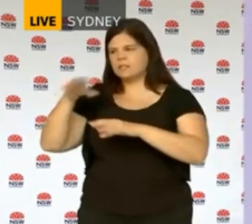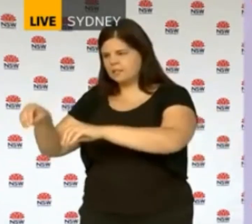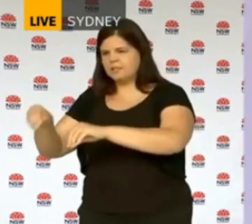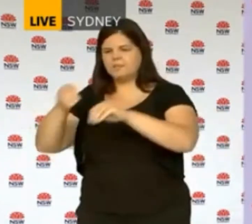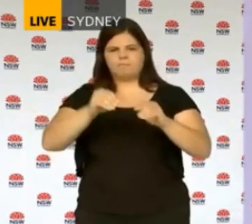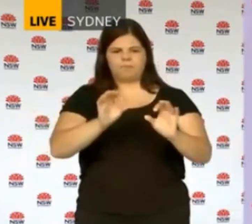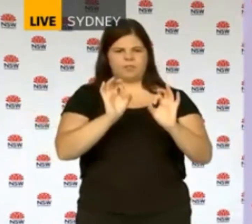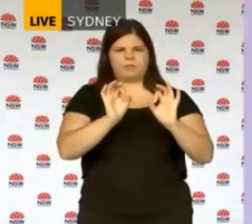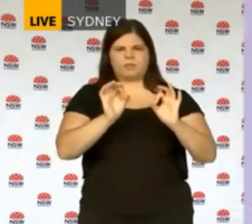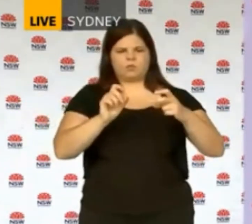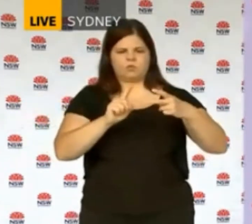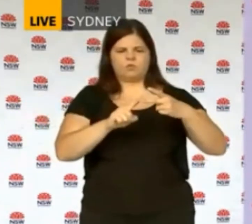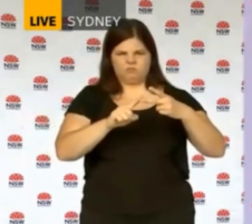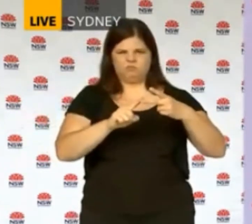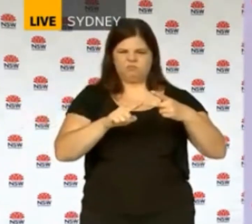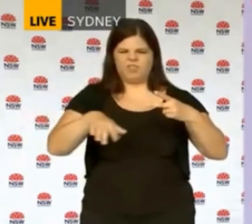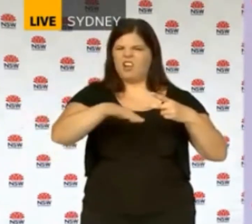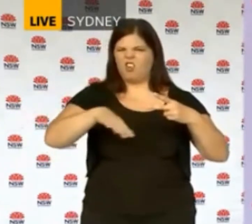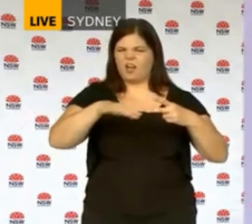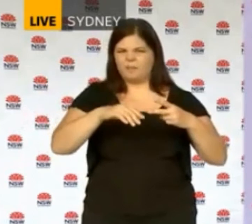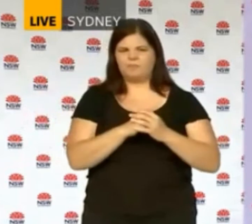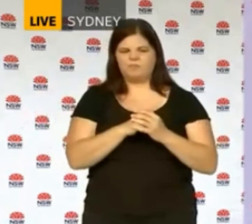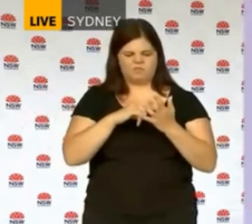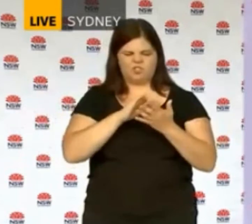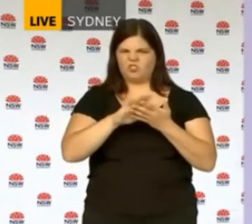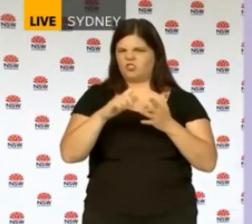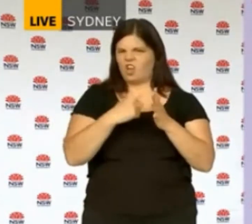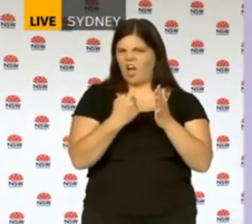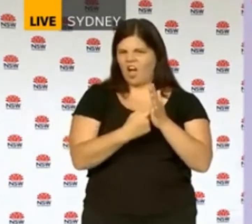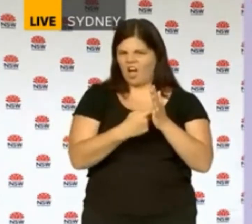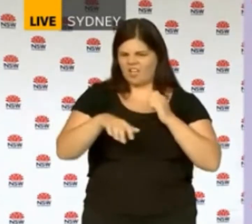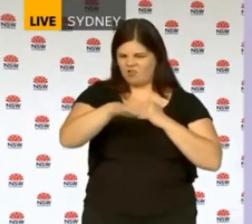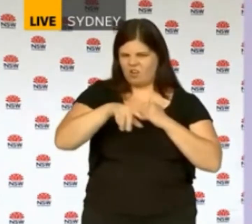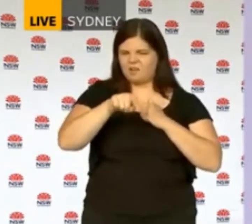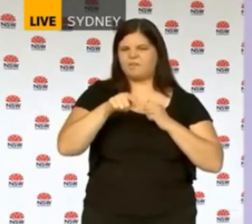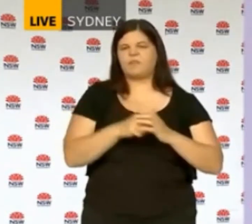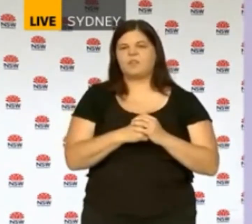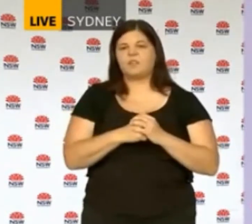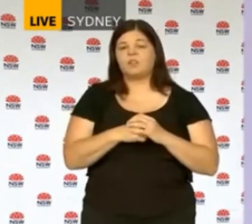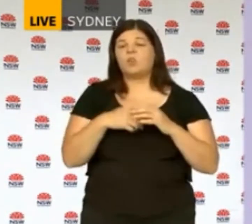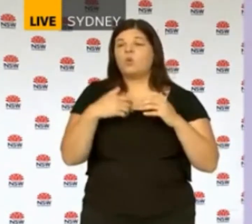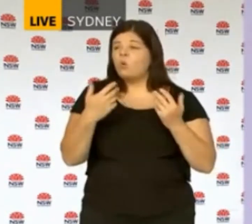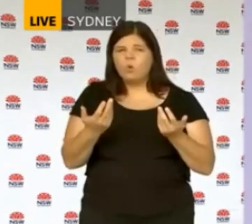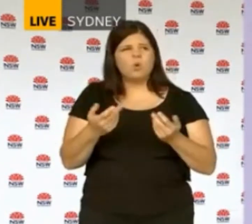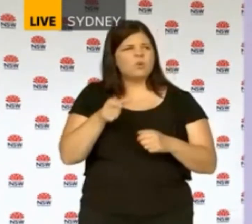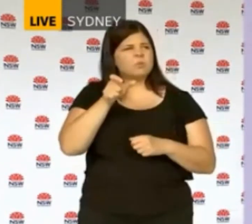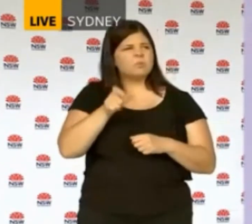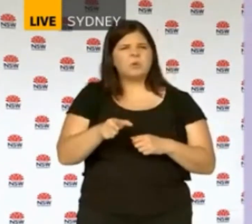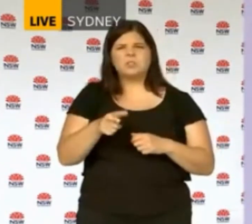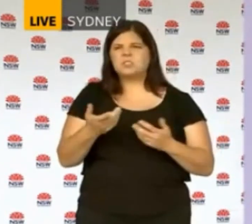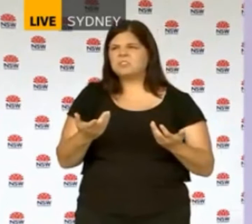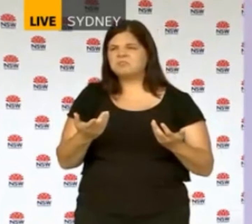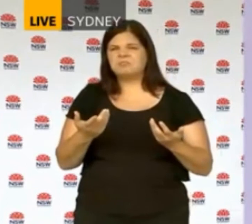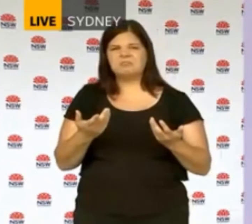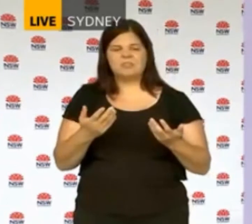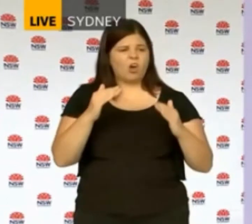also managed in the SHA. And we also use the SHA to assist in isolating contacts where they may not be able to isolate